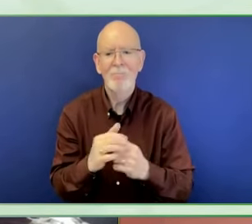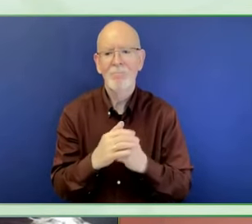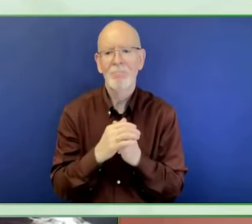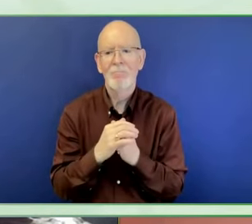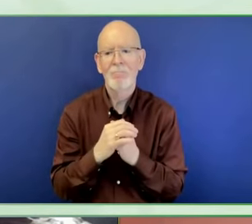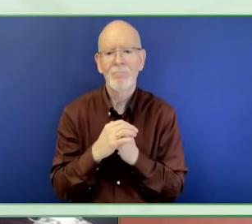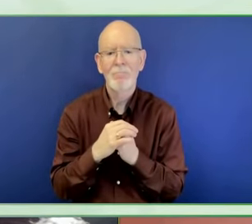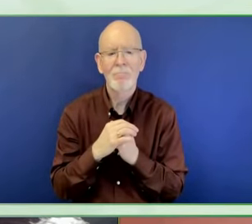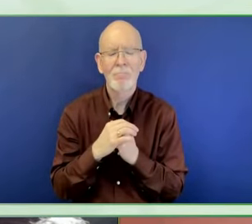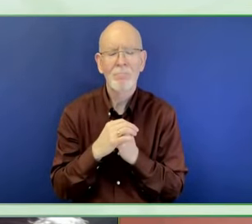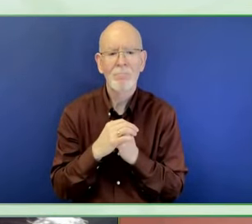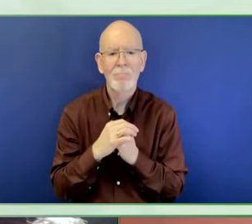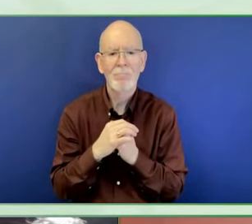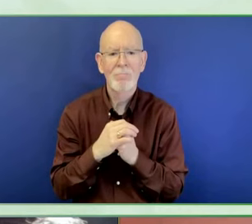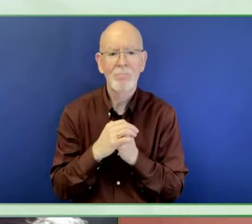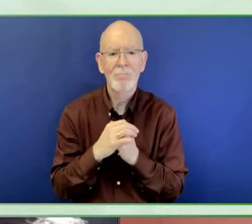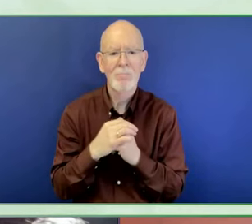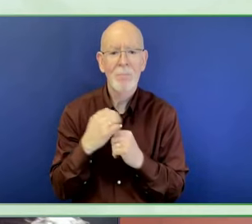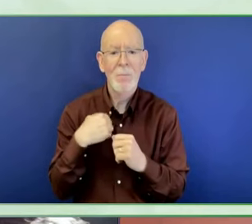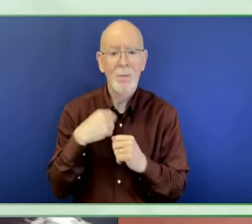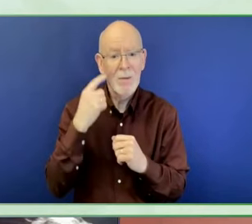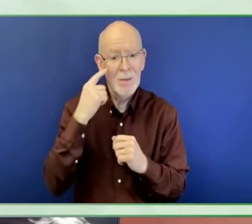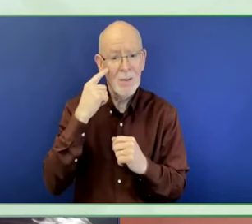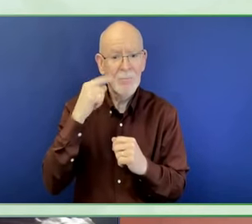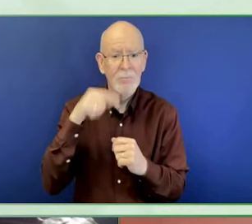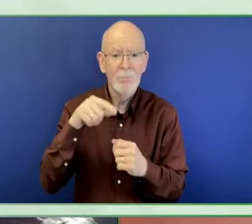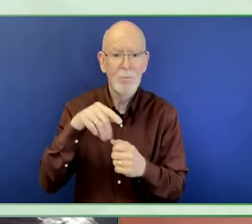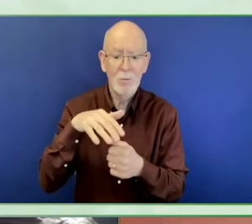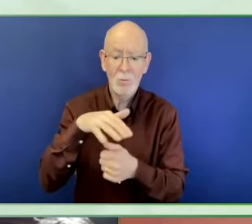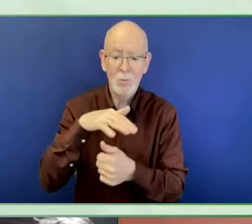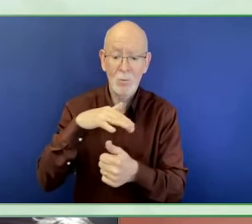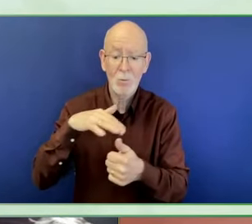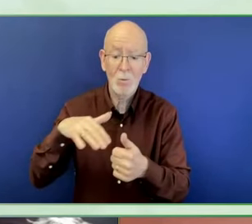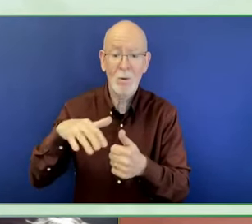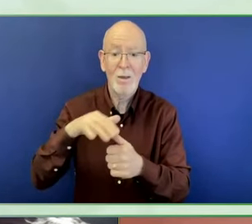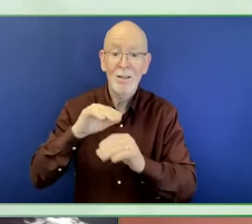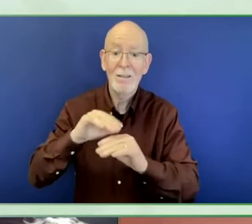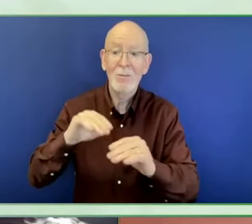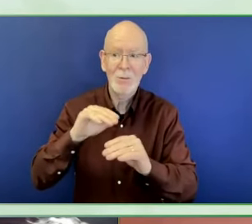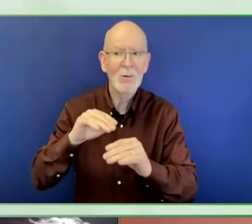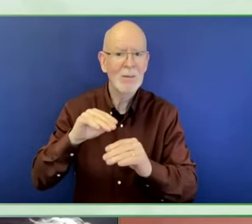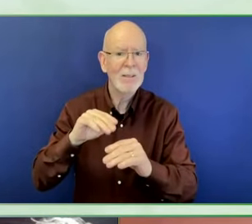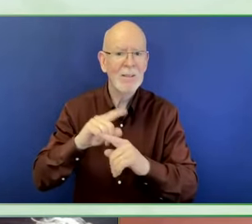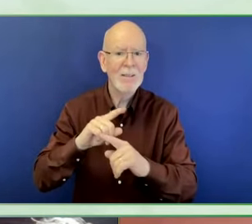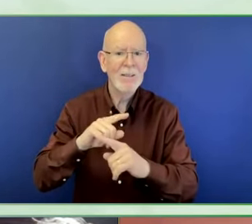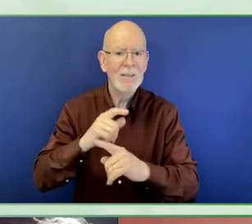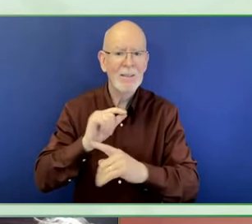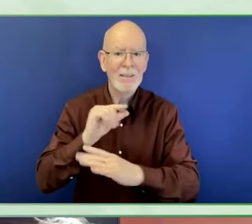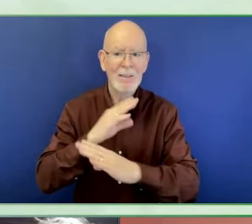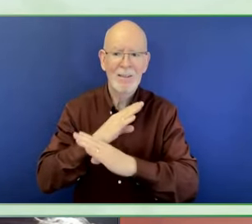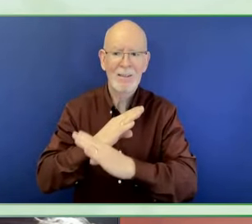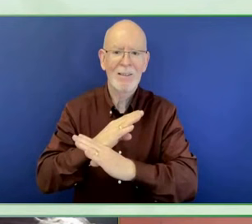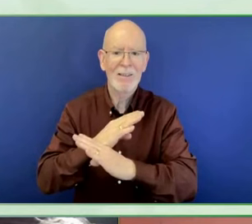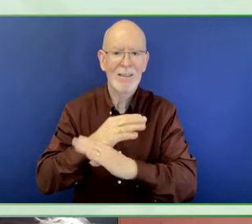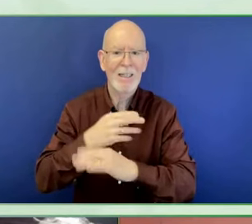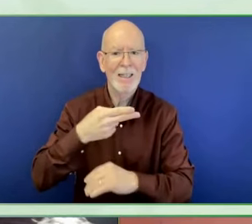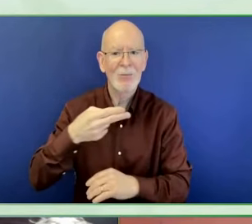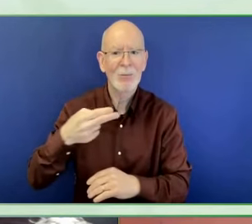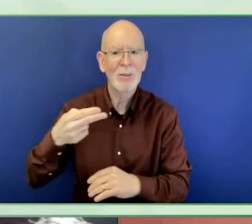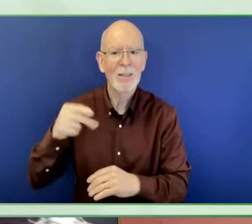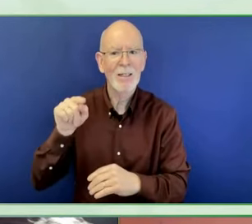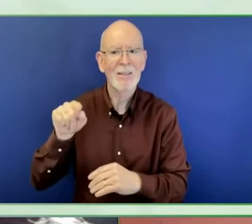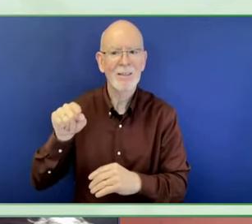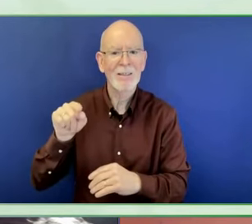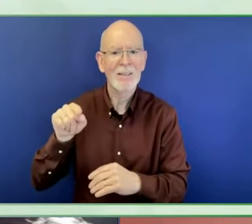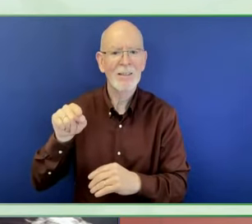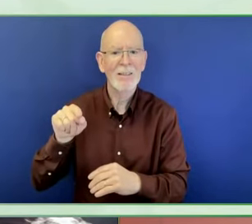or they know how they, what they need. So we have to provide opportunity for young